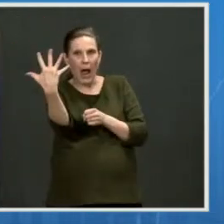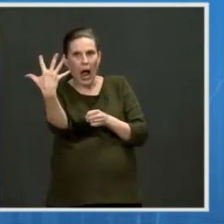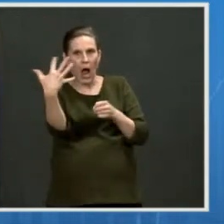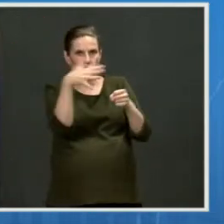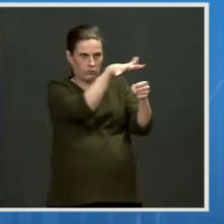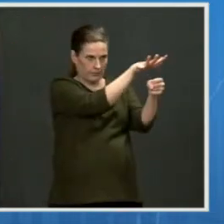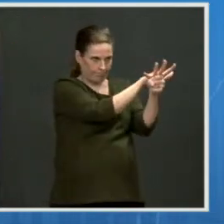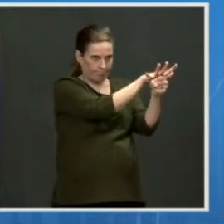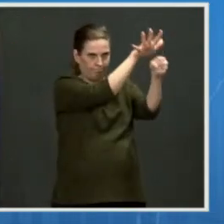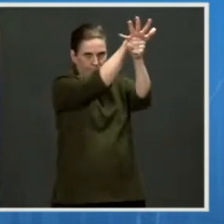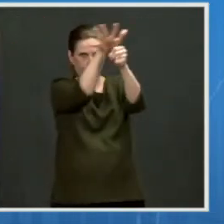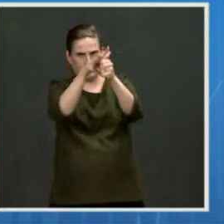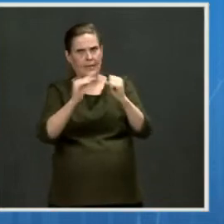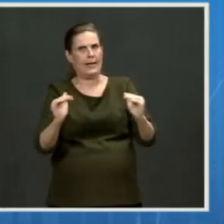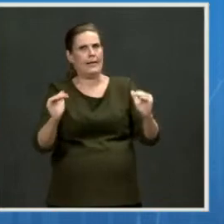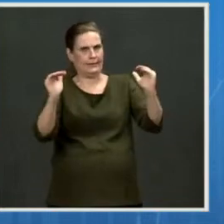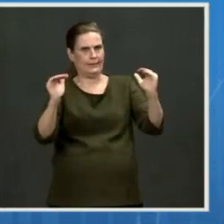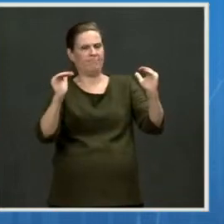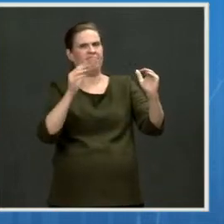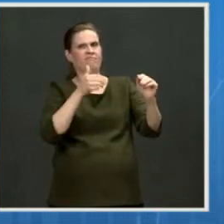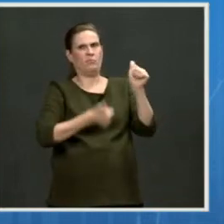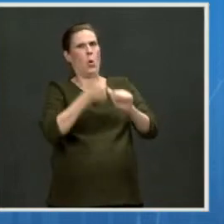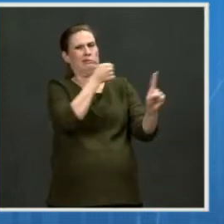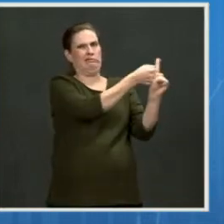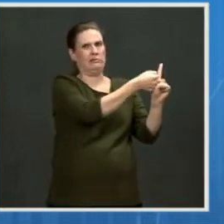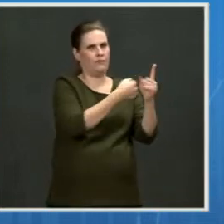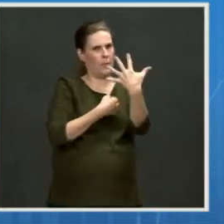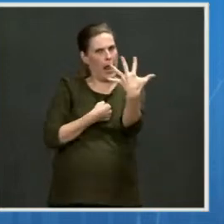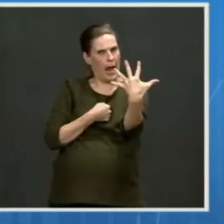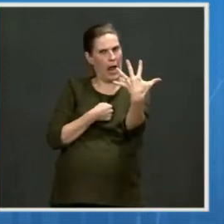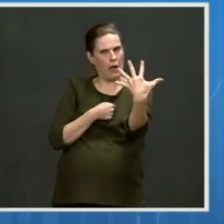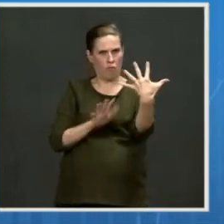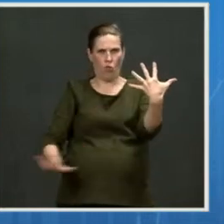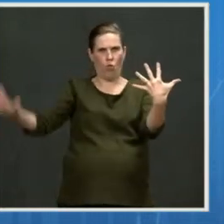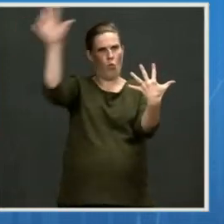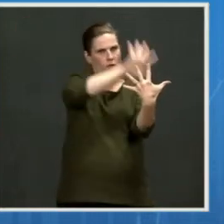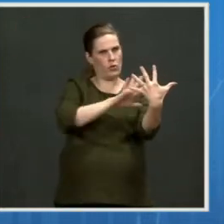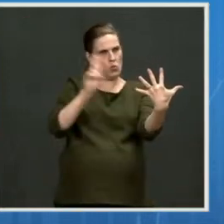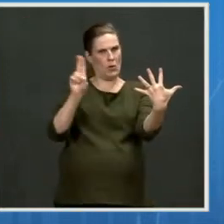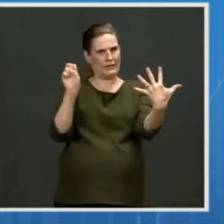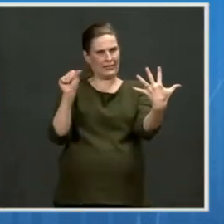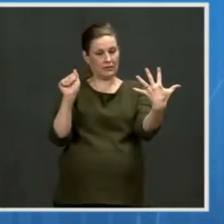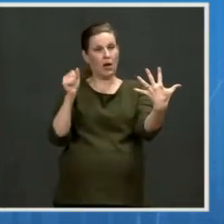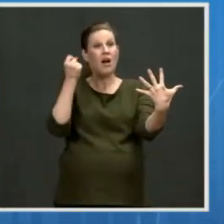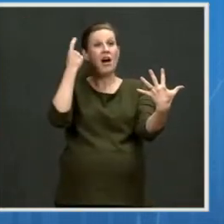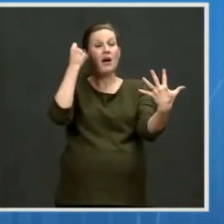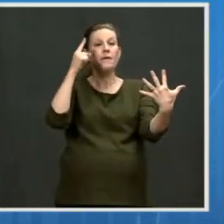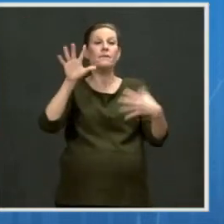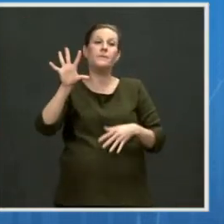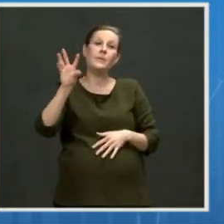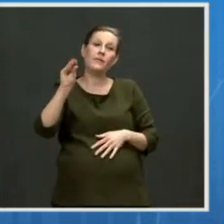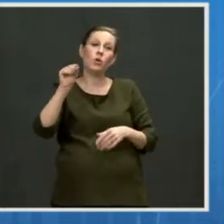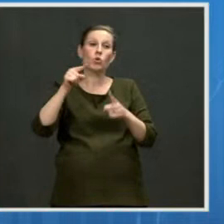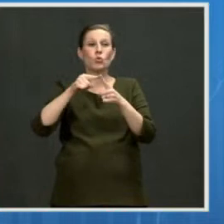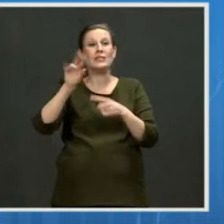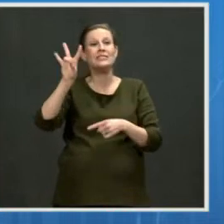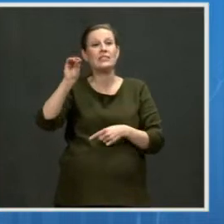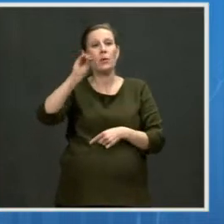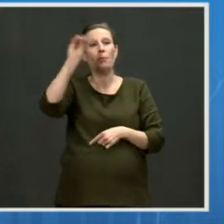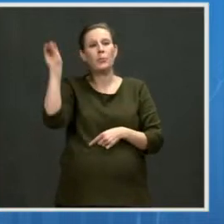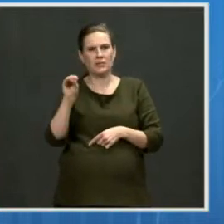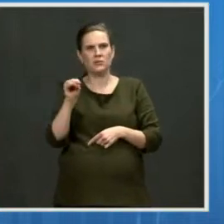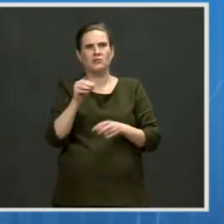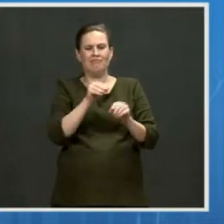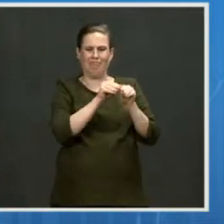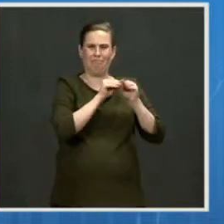creep up. We do know it's more transmissible, somewhere between 50 and 70% more transmissible than the wild type strain. So to the extent